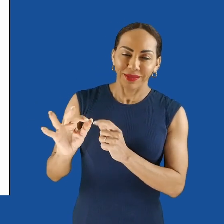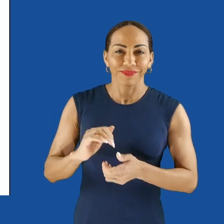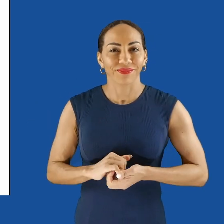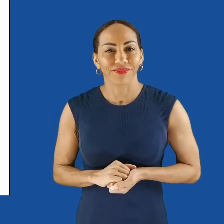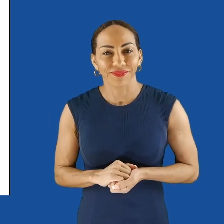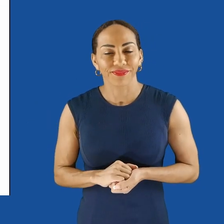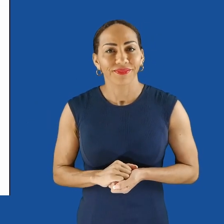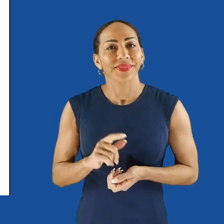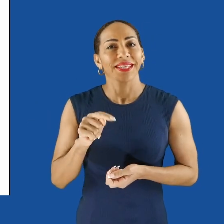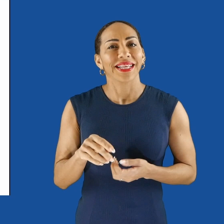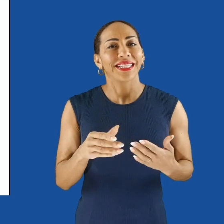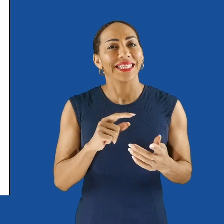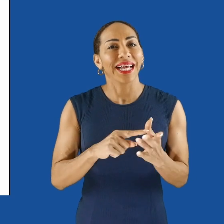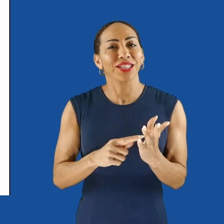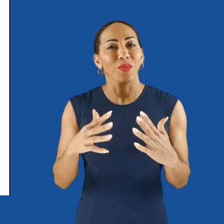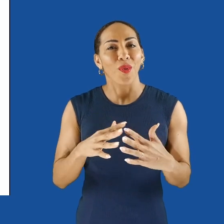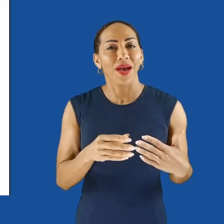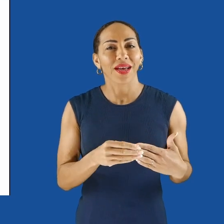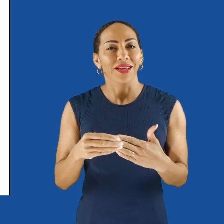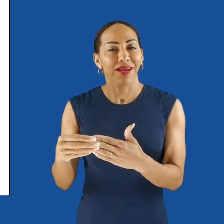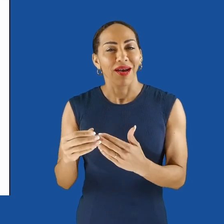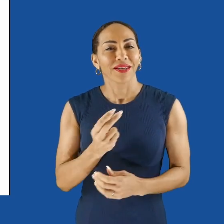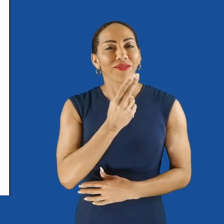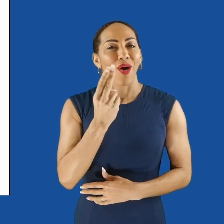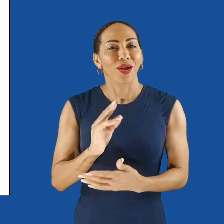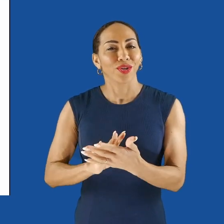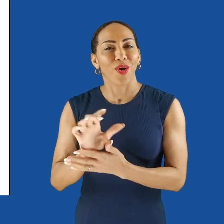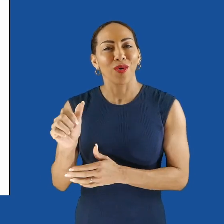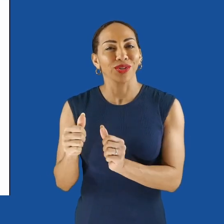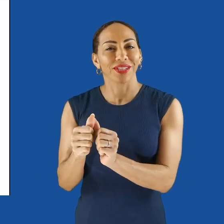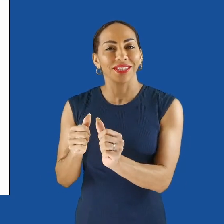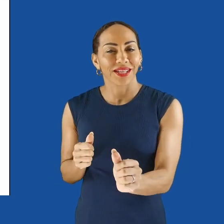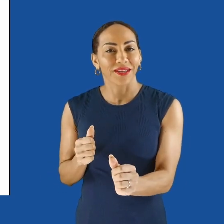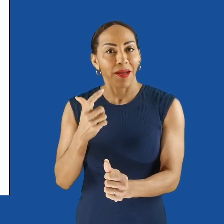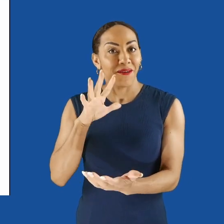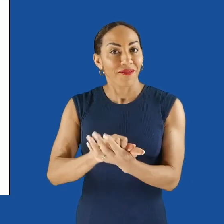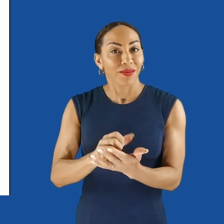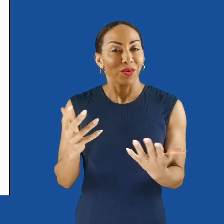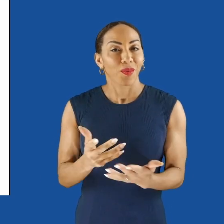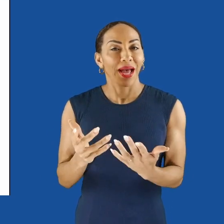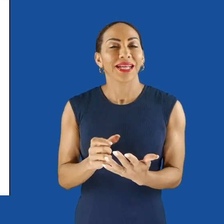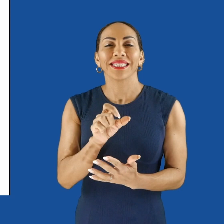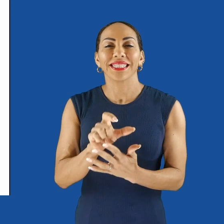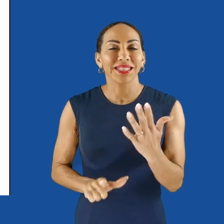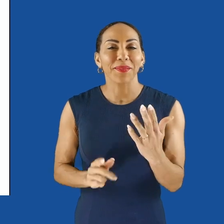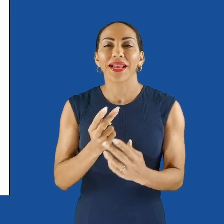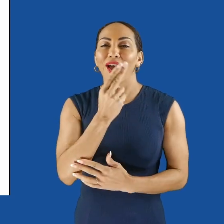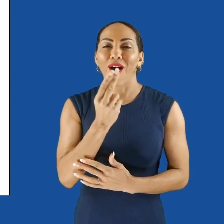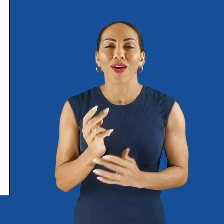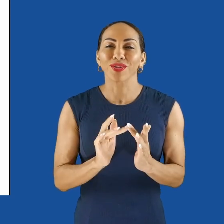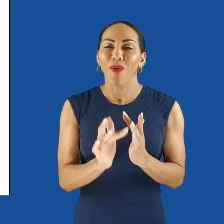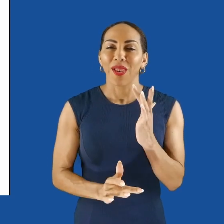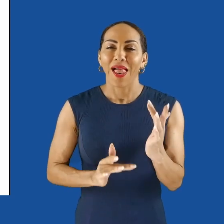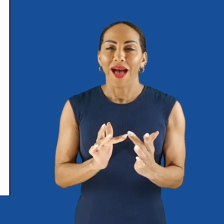our Access to Work guide for the arts and culture sector, which can be found on our website, disabilityarts.online. During